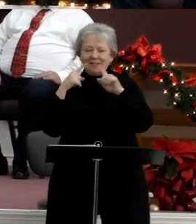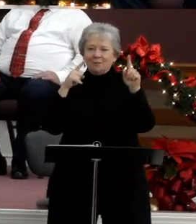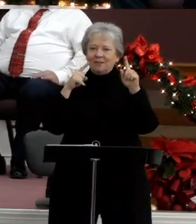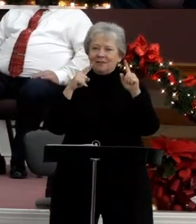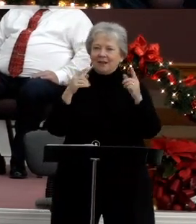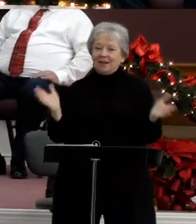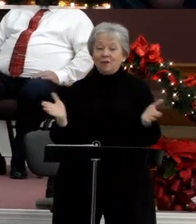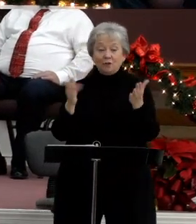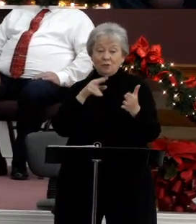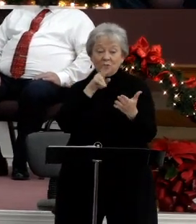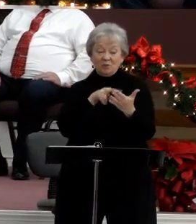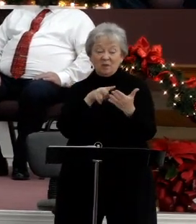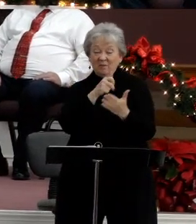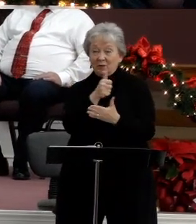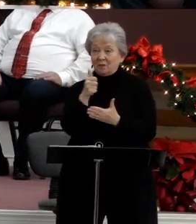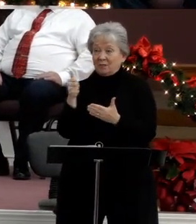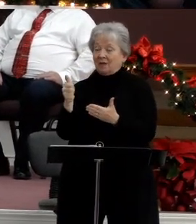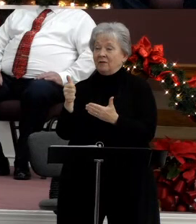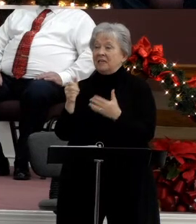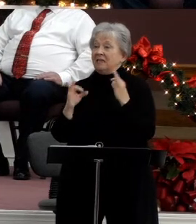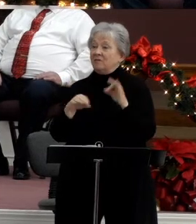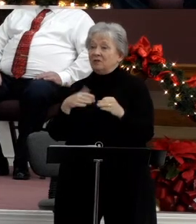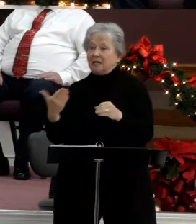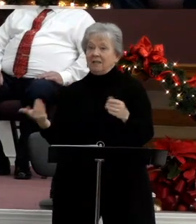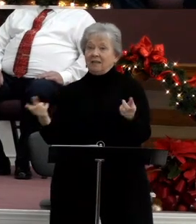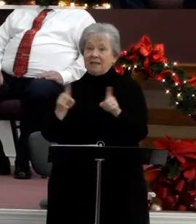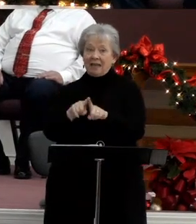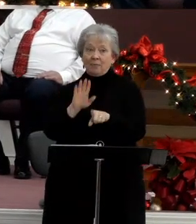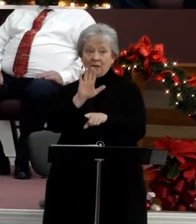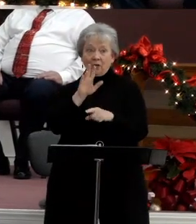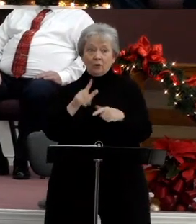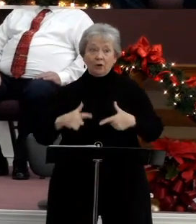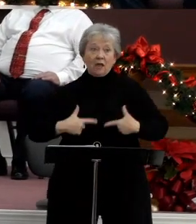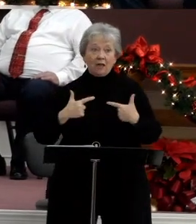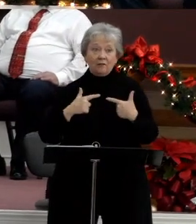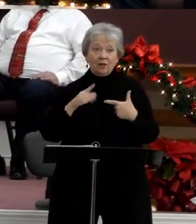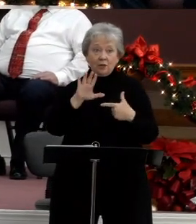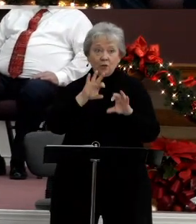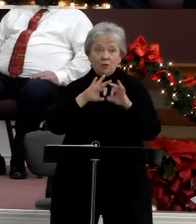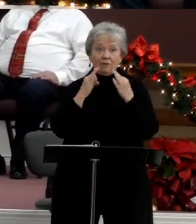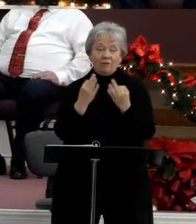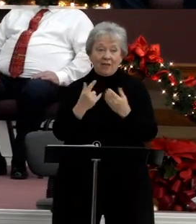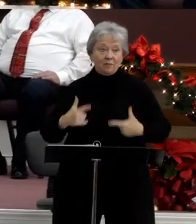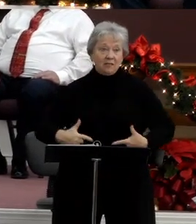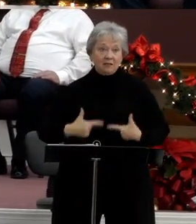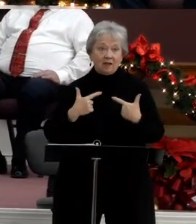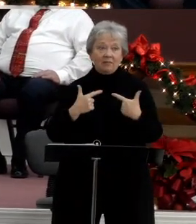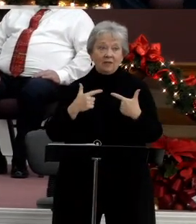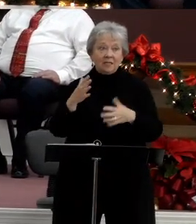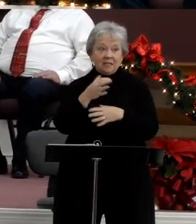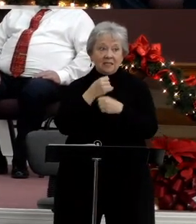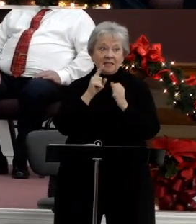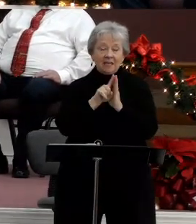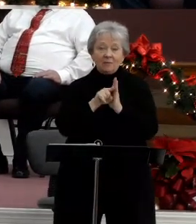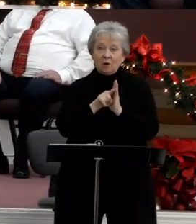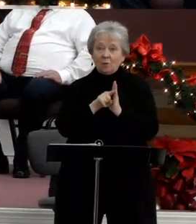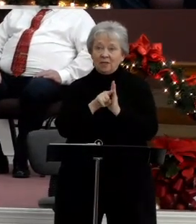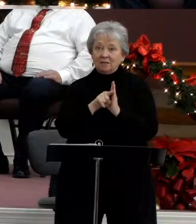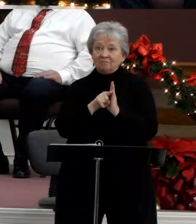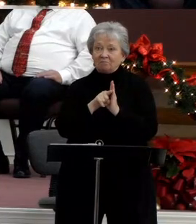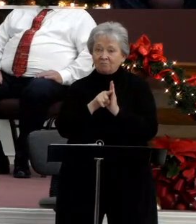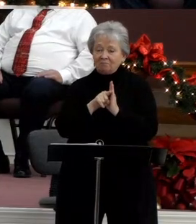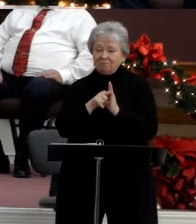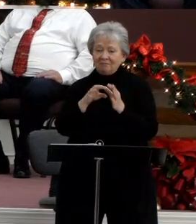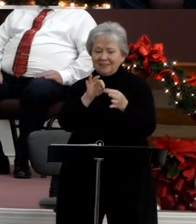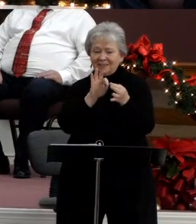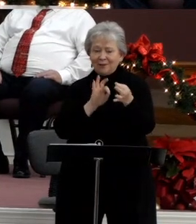look at that. If there's anything going on in your life or your family's life that we can be praying about, please take a moment, take that connection card,